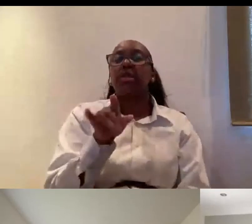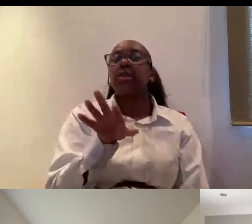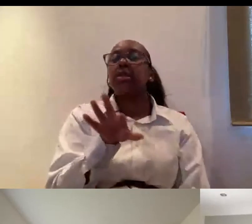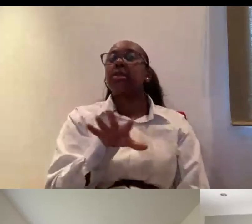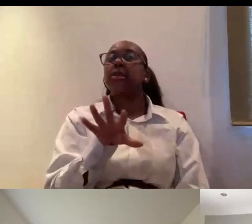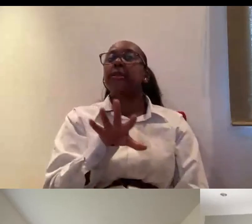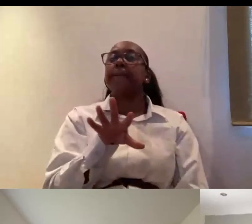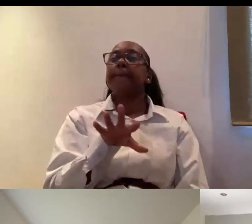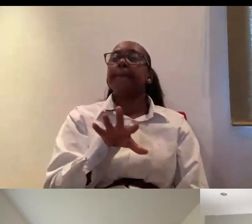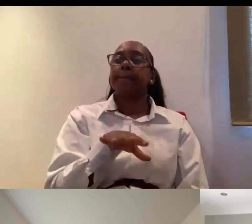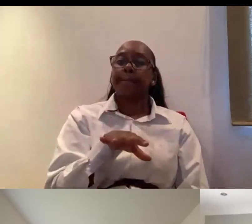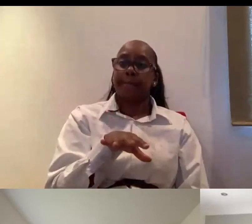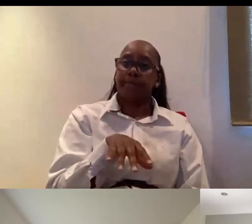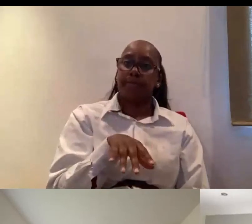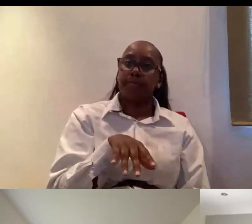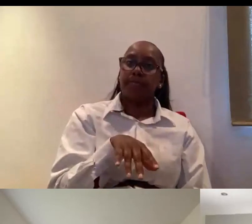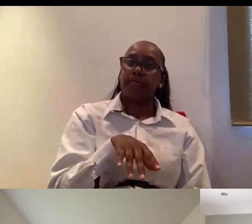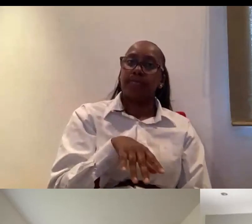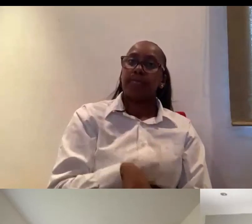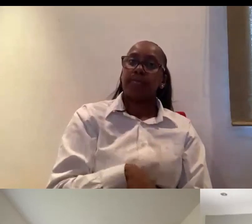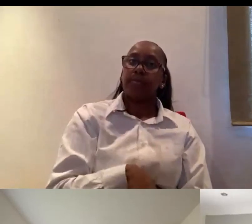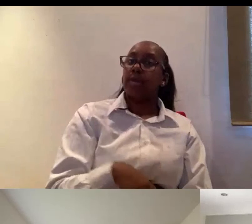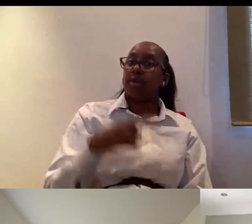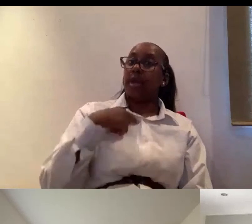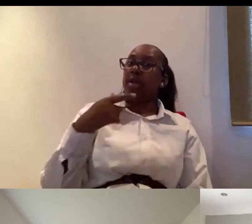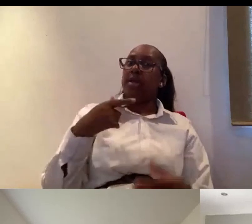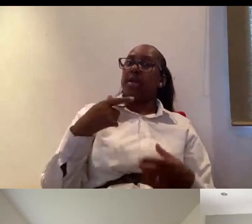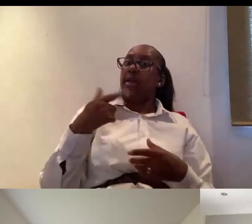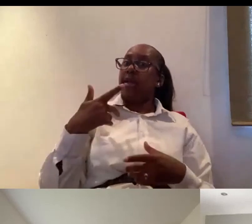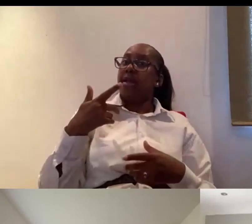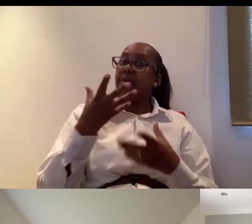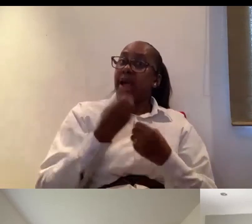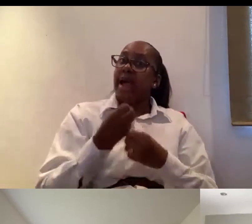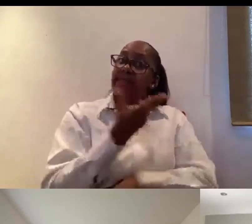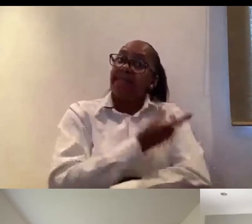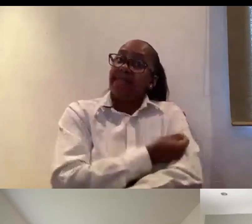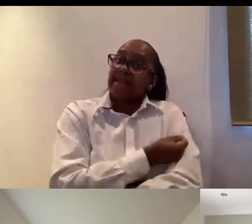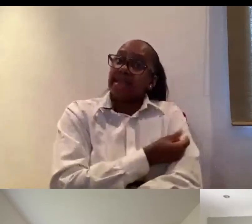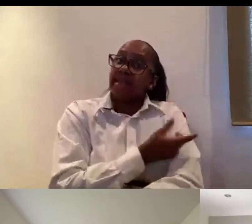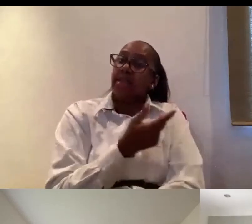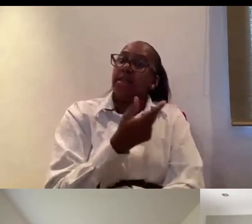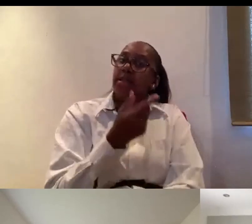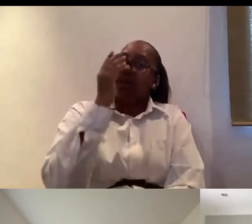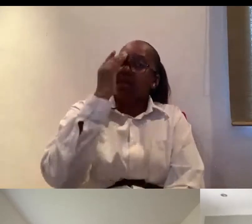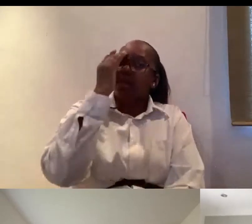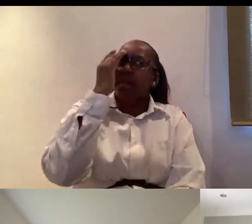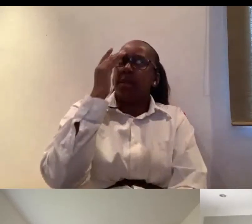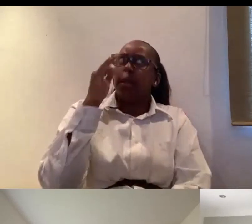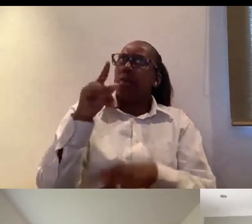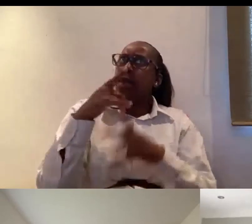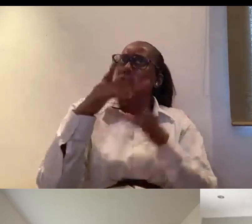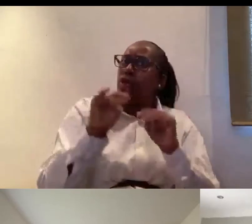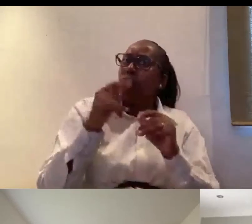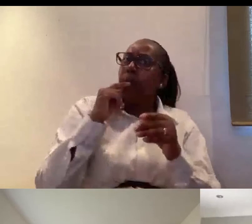is, if I have had the vaccine, will this prevent me from carrying on or passing